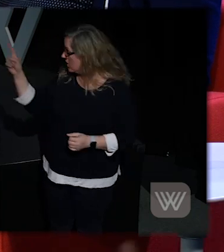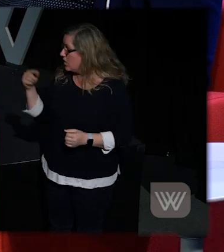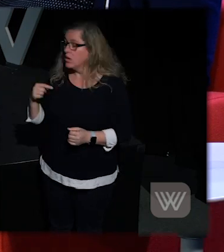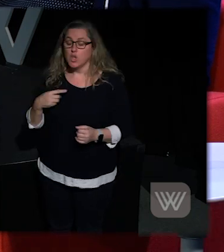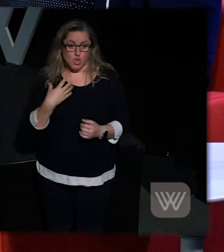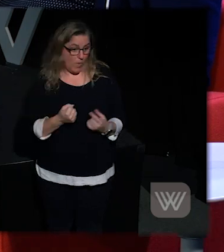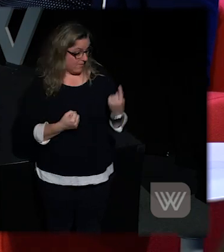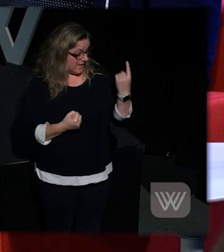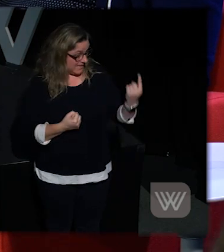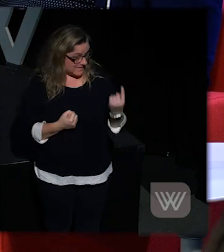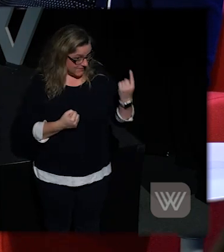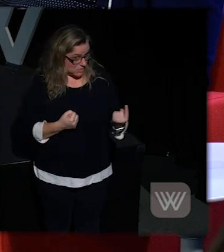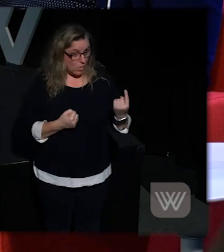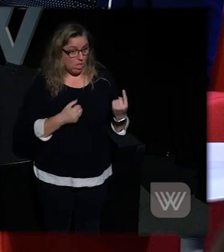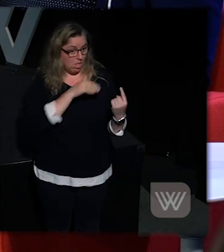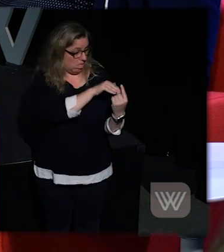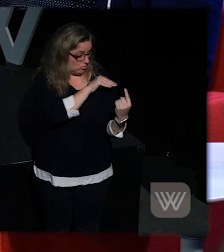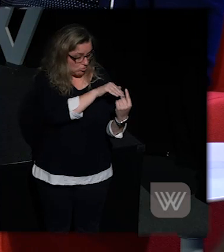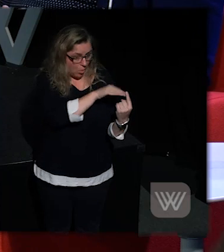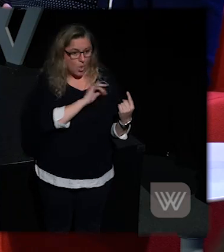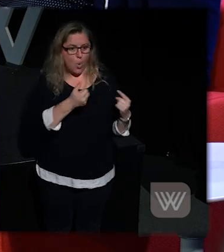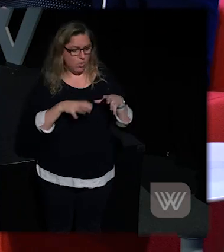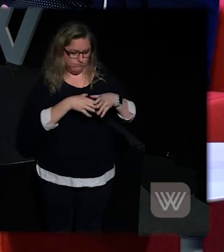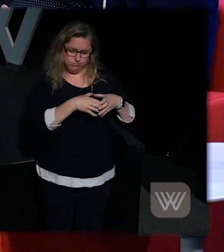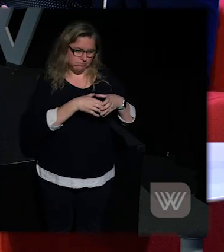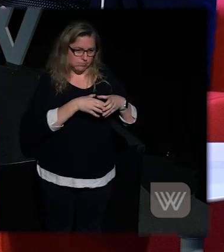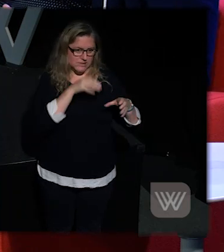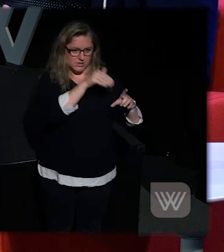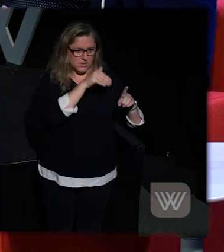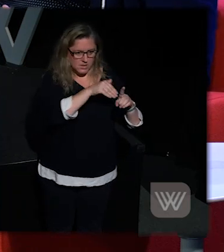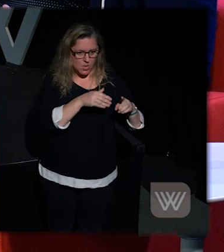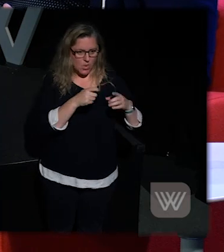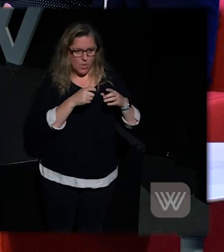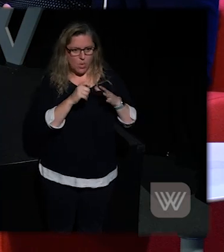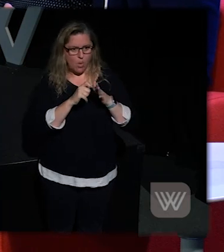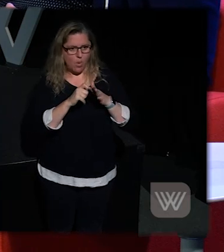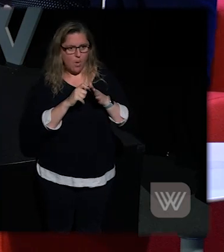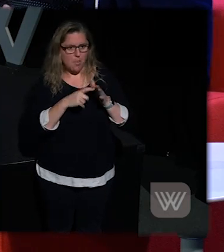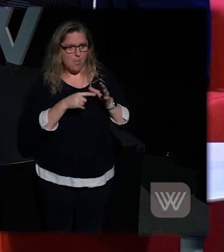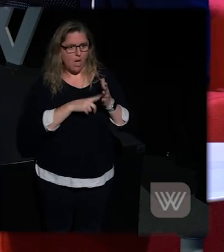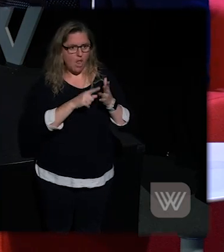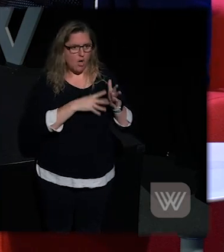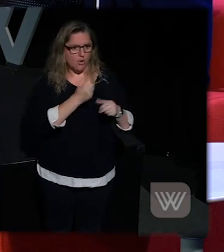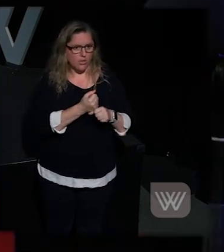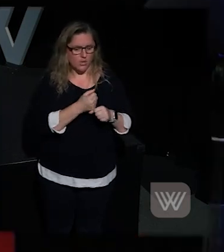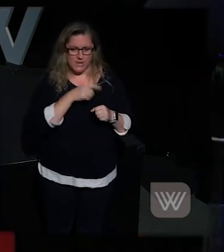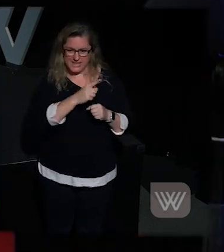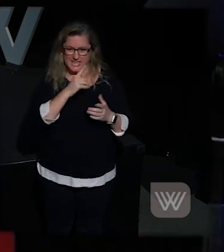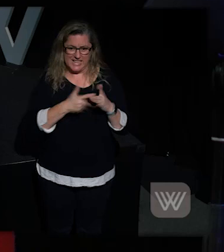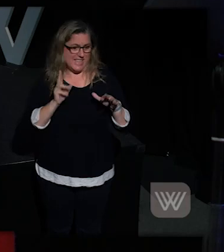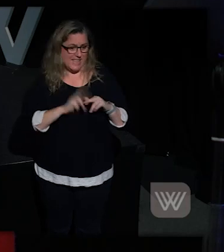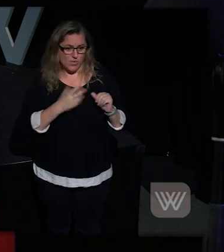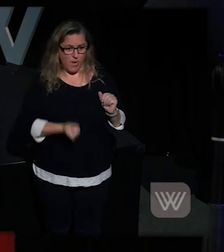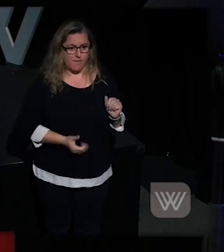acting alone and then the syndicates you talk about or the pylons you talk about. You know, if you've got a mob of 100